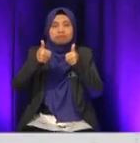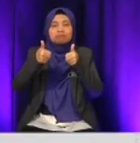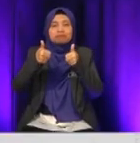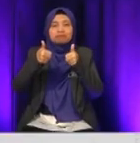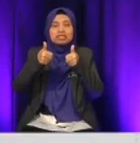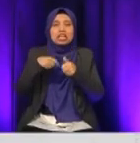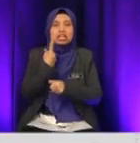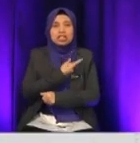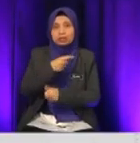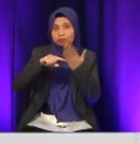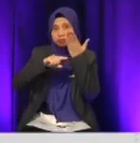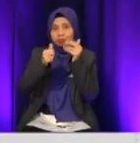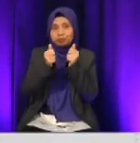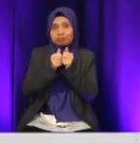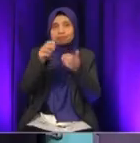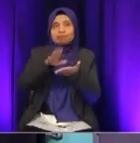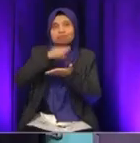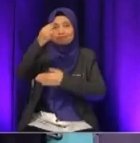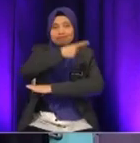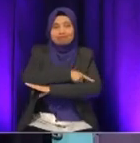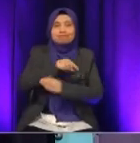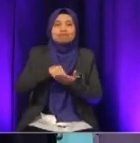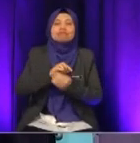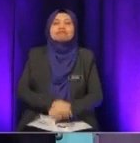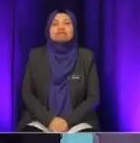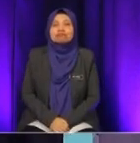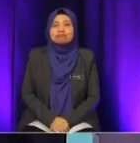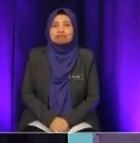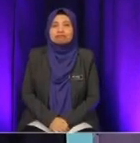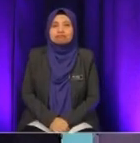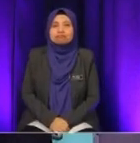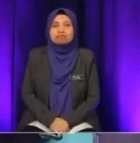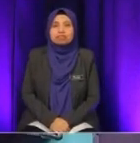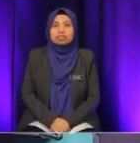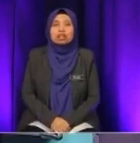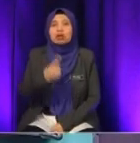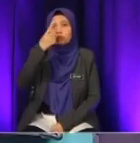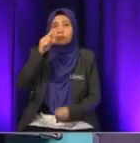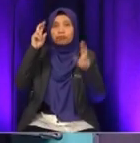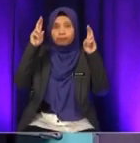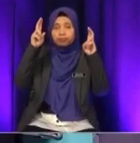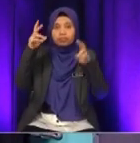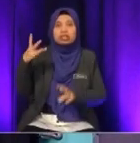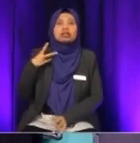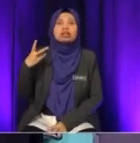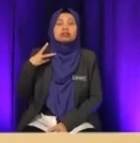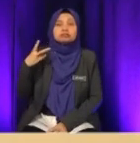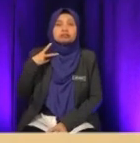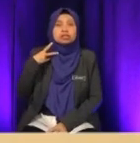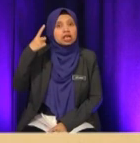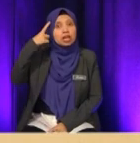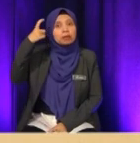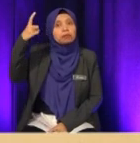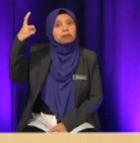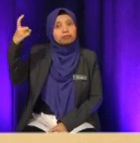why don't we start our lesson today? Yes, okay, already. Thank you, Tivya. All right, so the topic for today's lesson is volunteering aspiration. So this topic